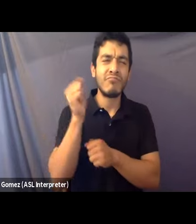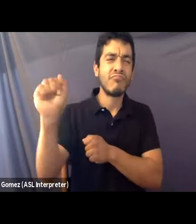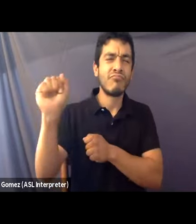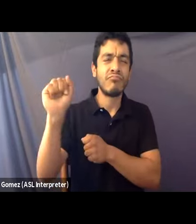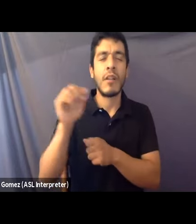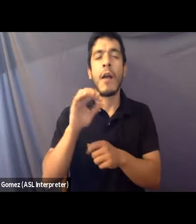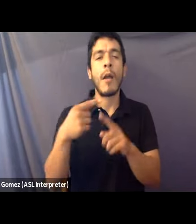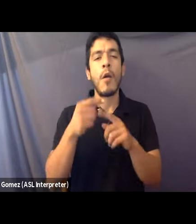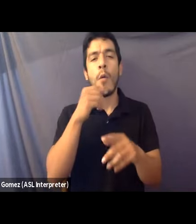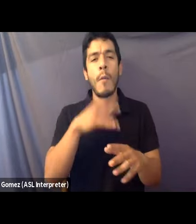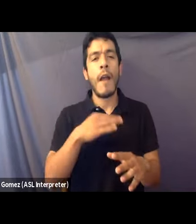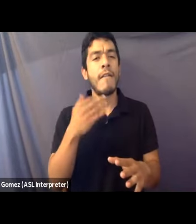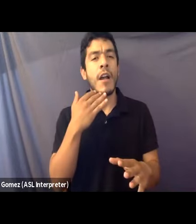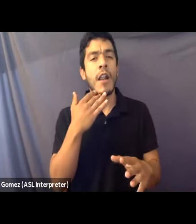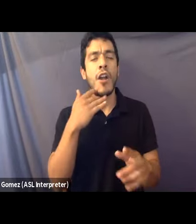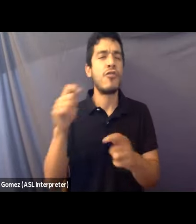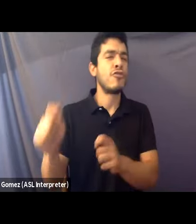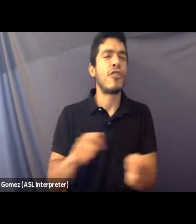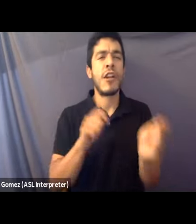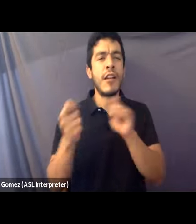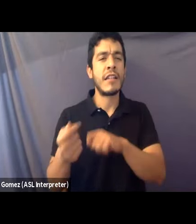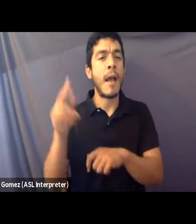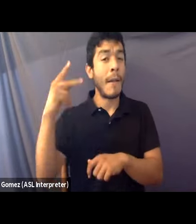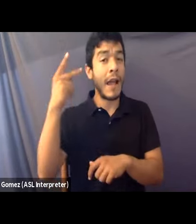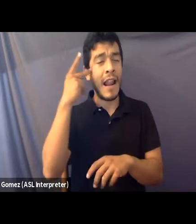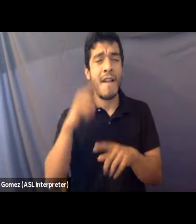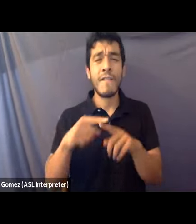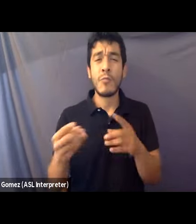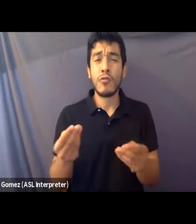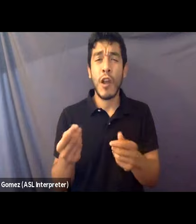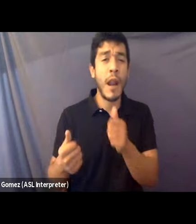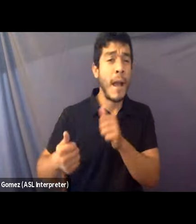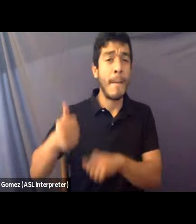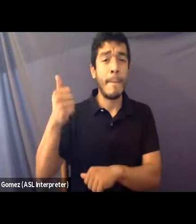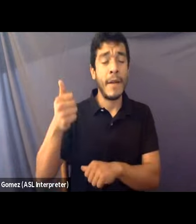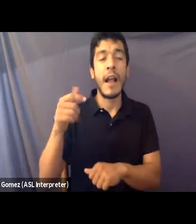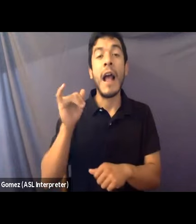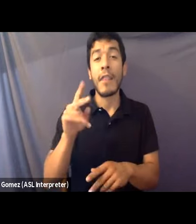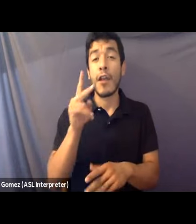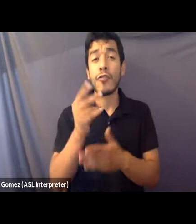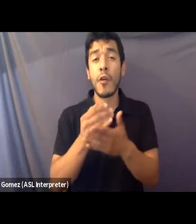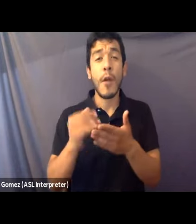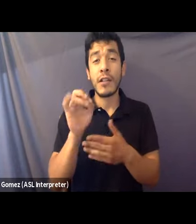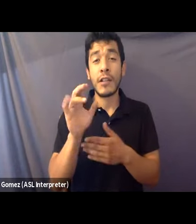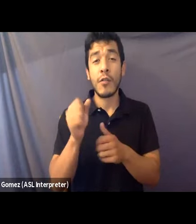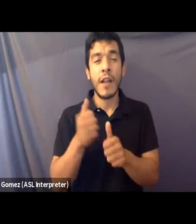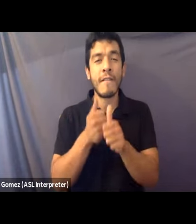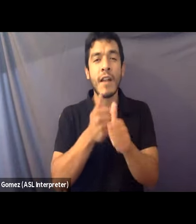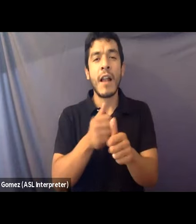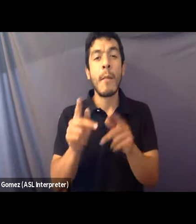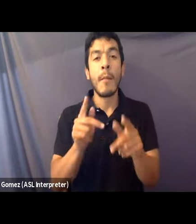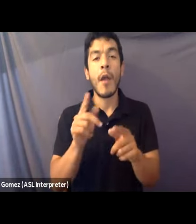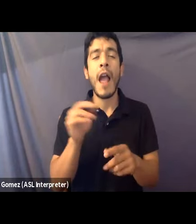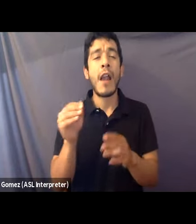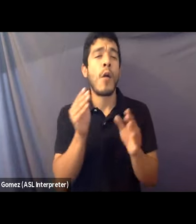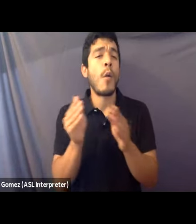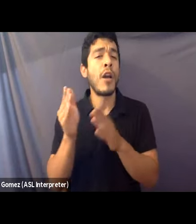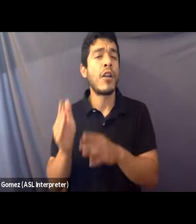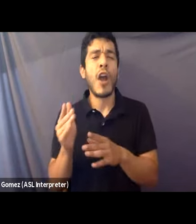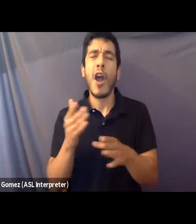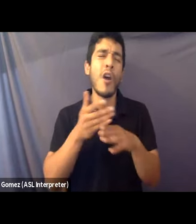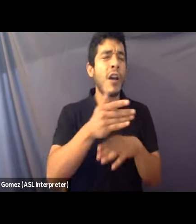transforming politics from the ground up. Now, this two-part series follows candidates and organizers all across the country,